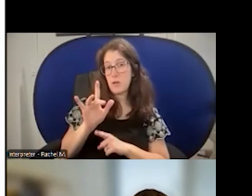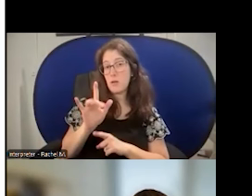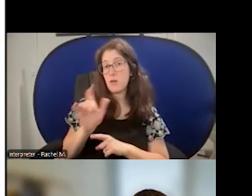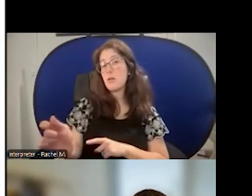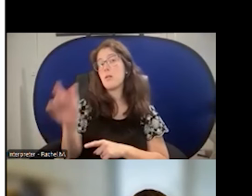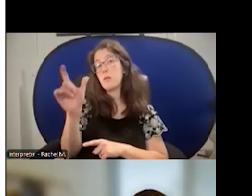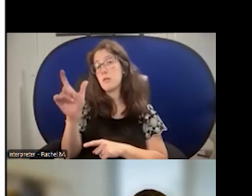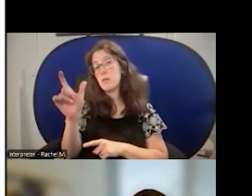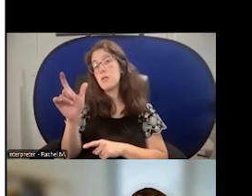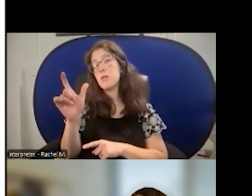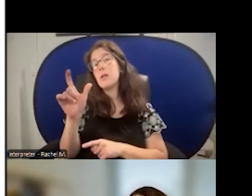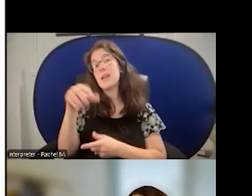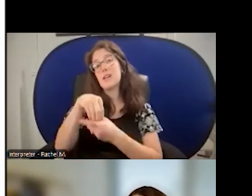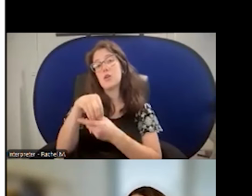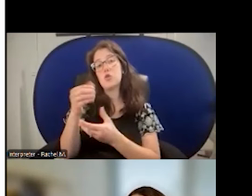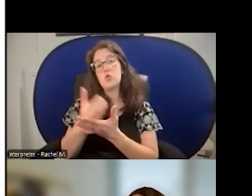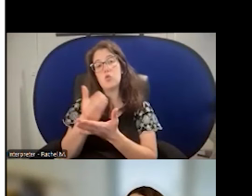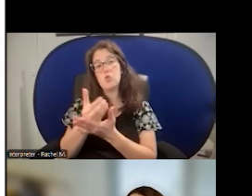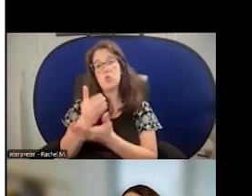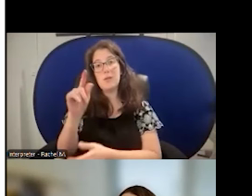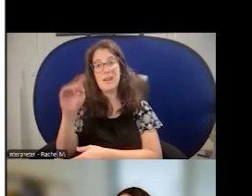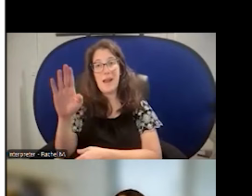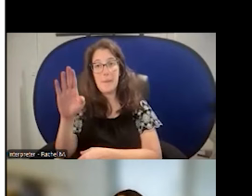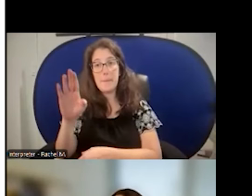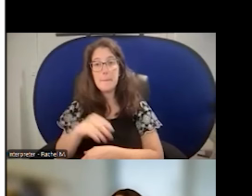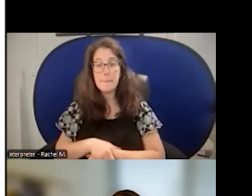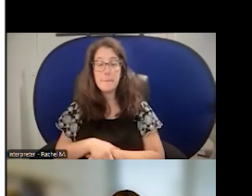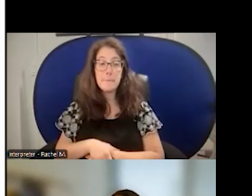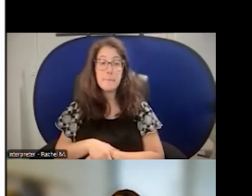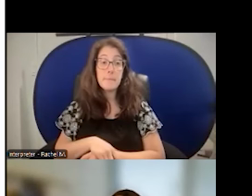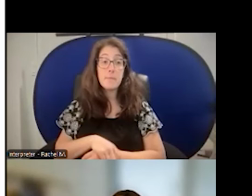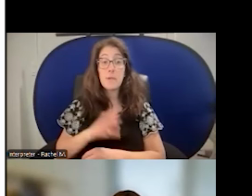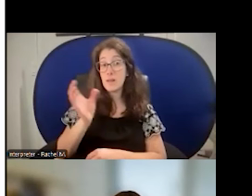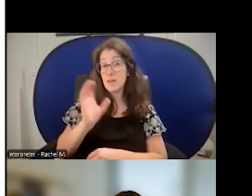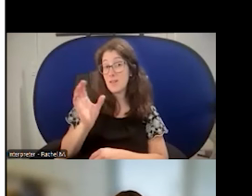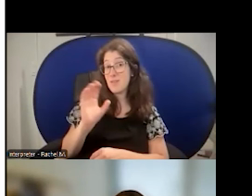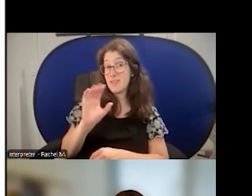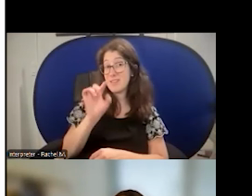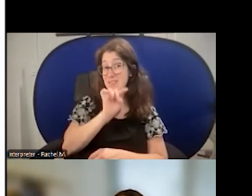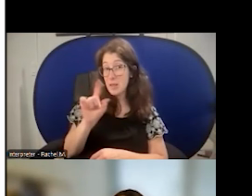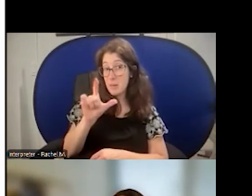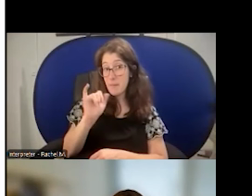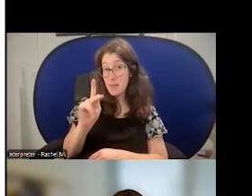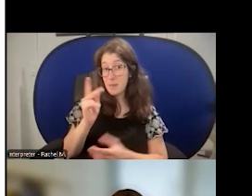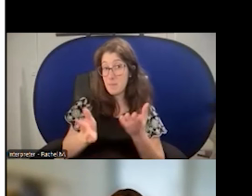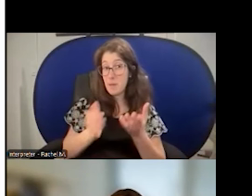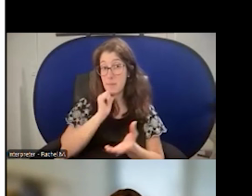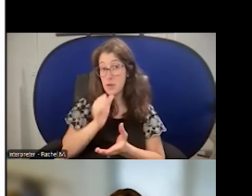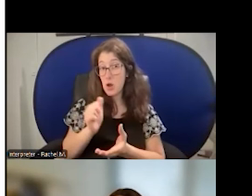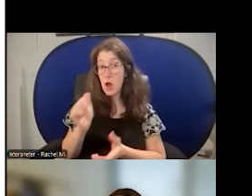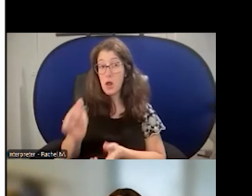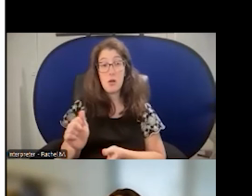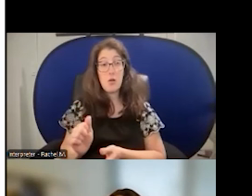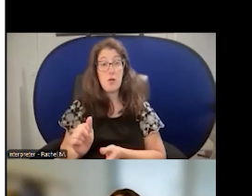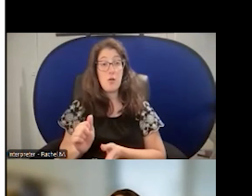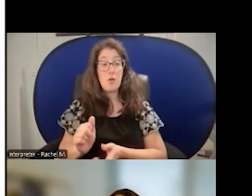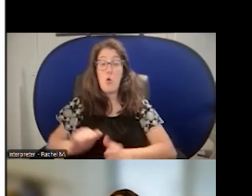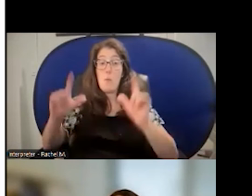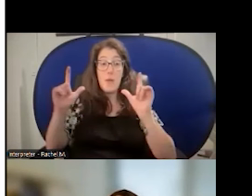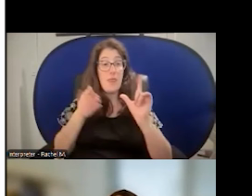a new tab. Now, Canvas and some links in Canvas may not open in the Canvas